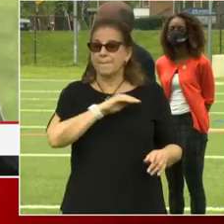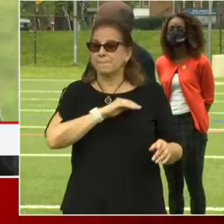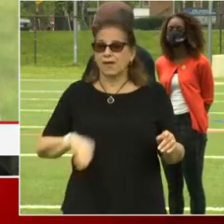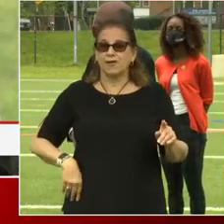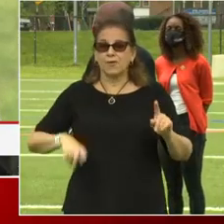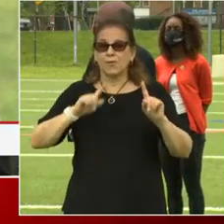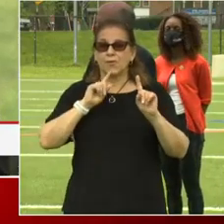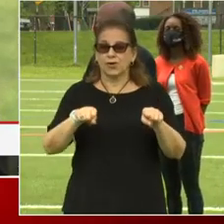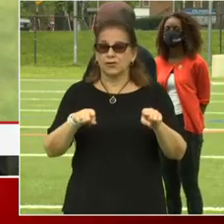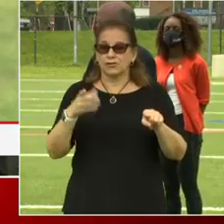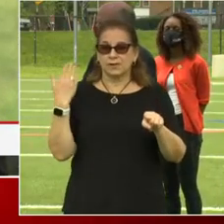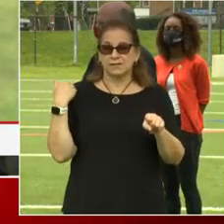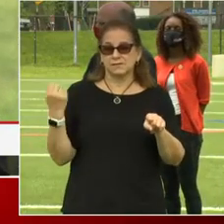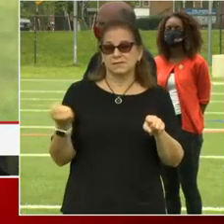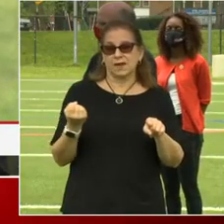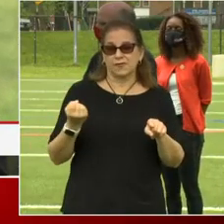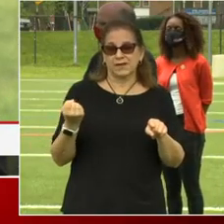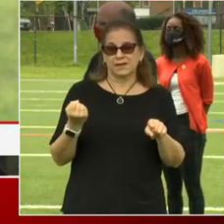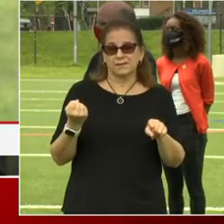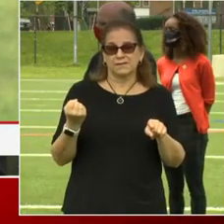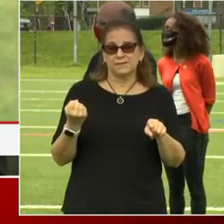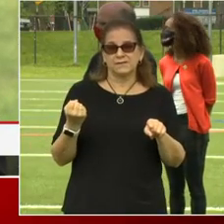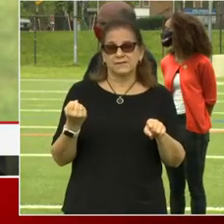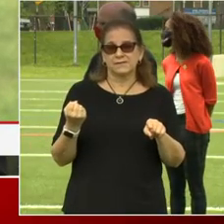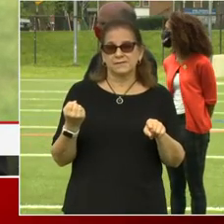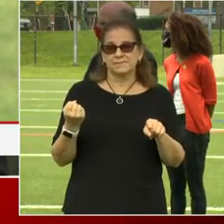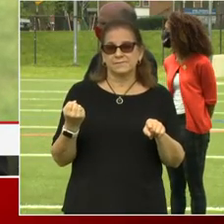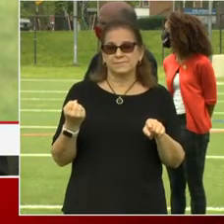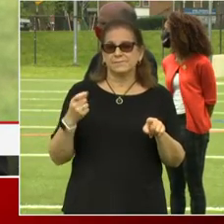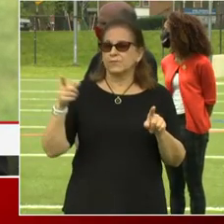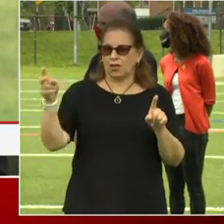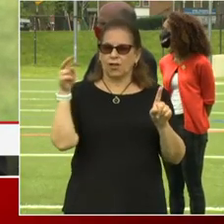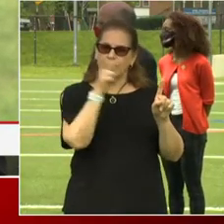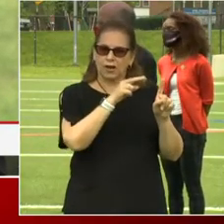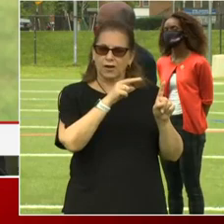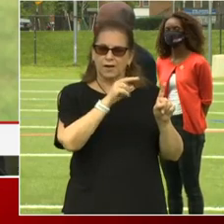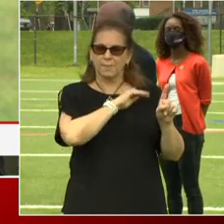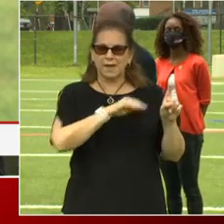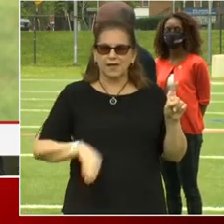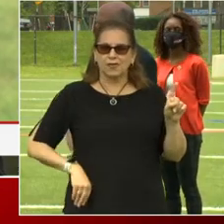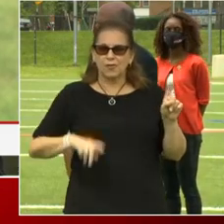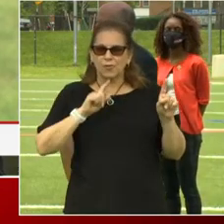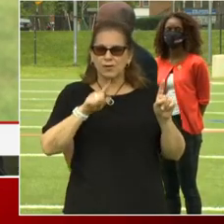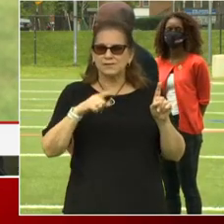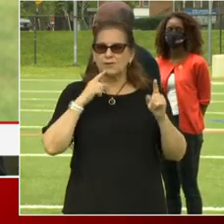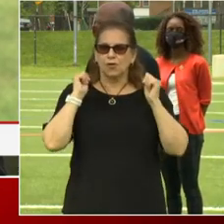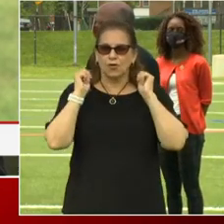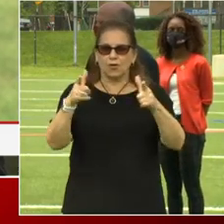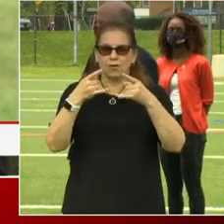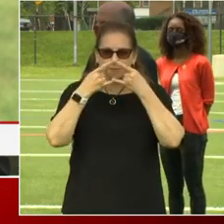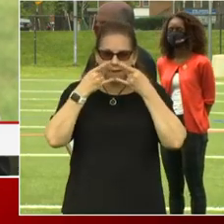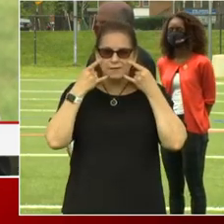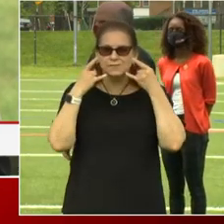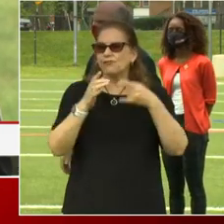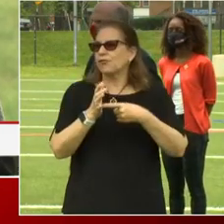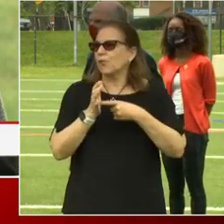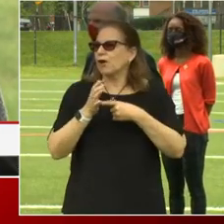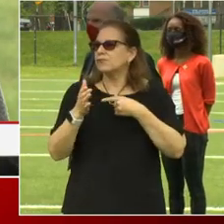on Saturday, and you should refer to that mayor's order for all of mask requirements.